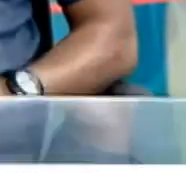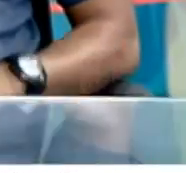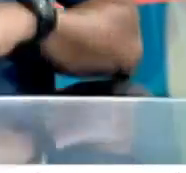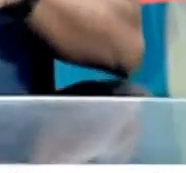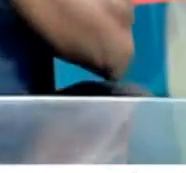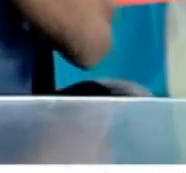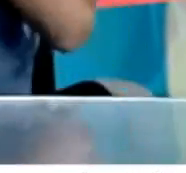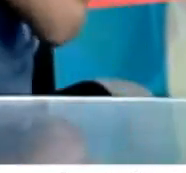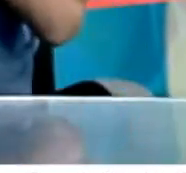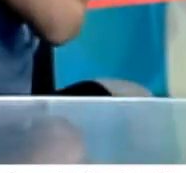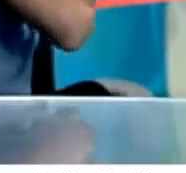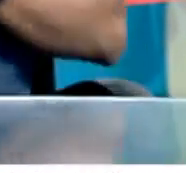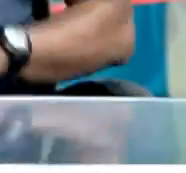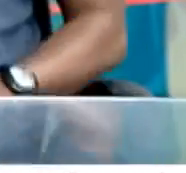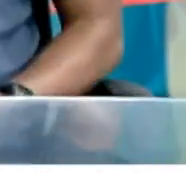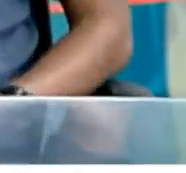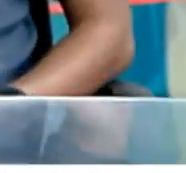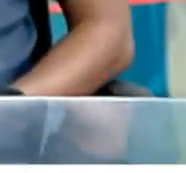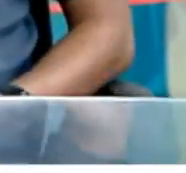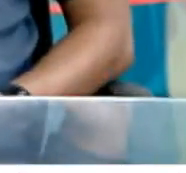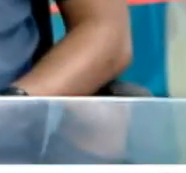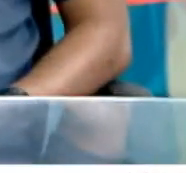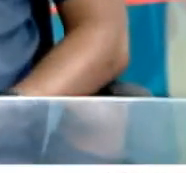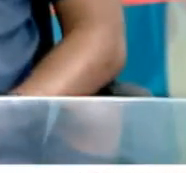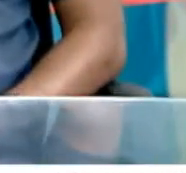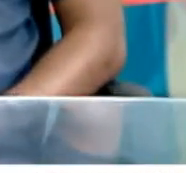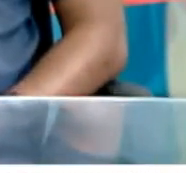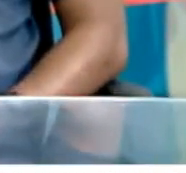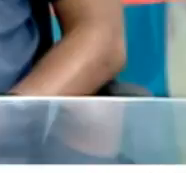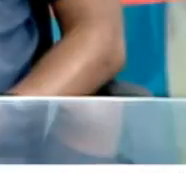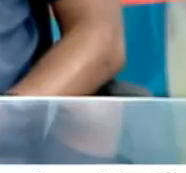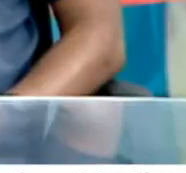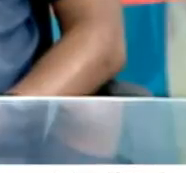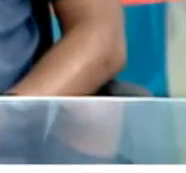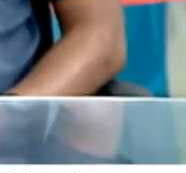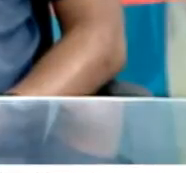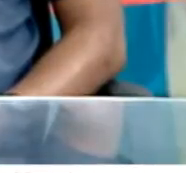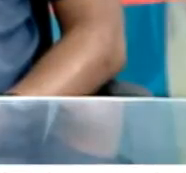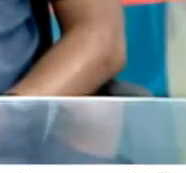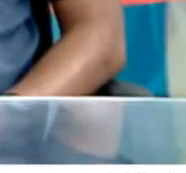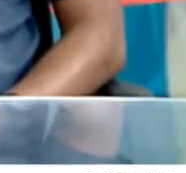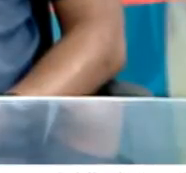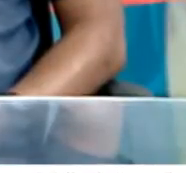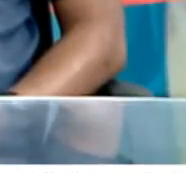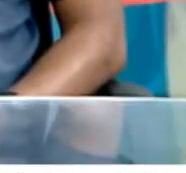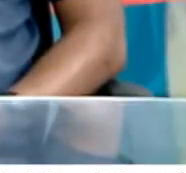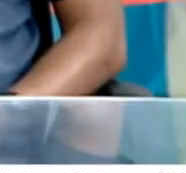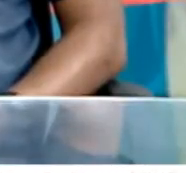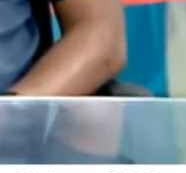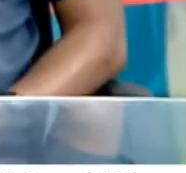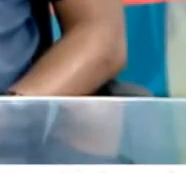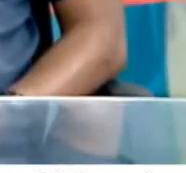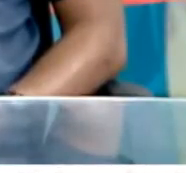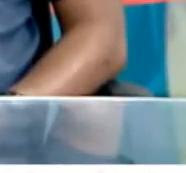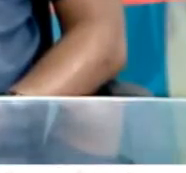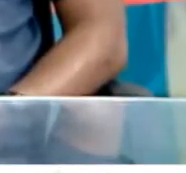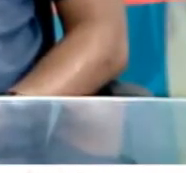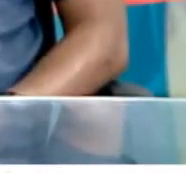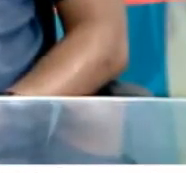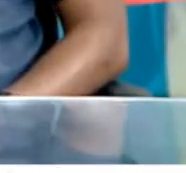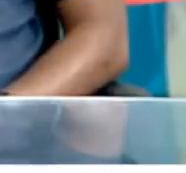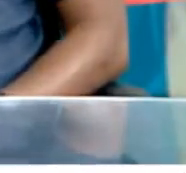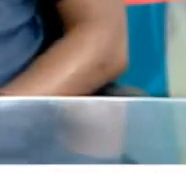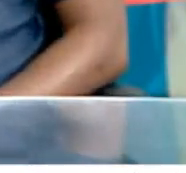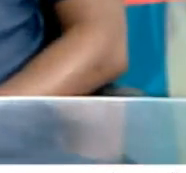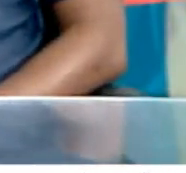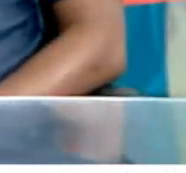but then again, as you said, there was little time to prepare since we had played on Saturday, and then we were playing, you know, the last game on Sunday, which